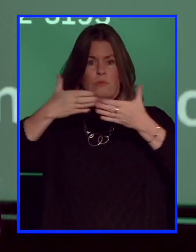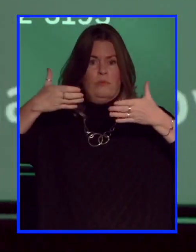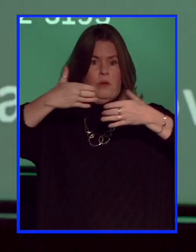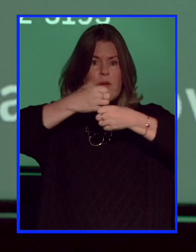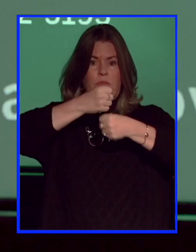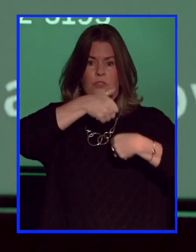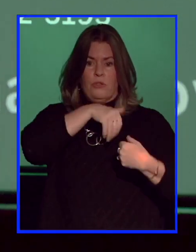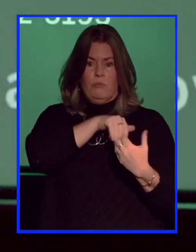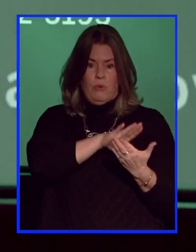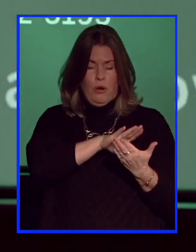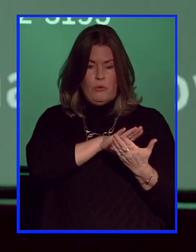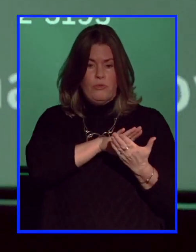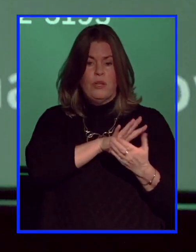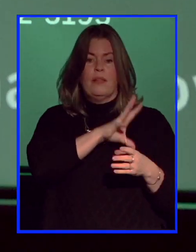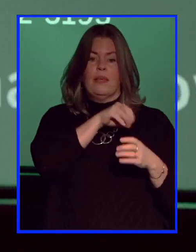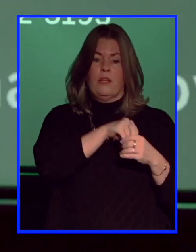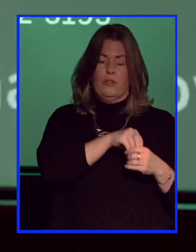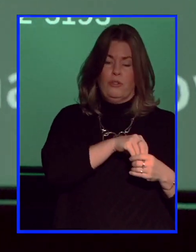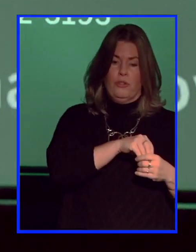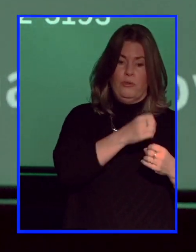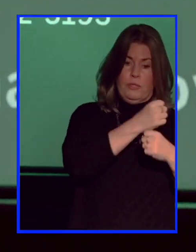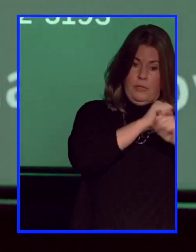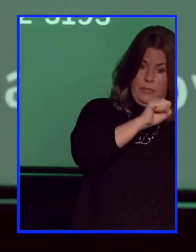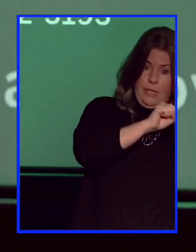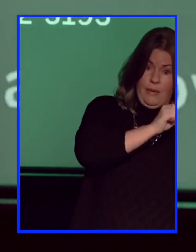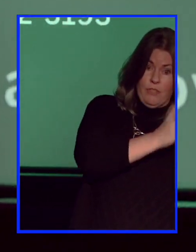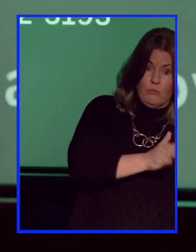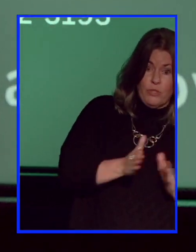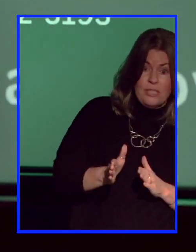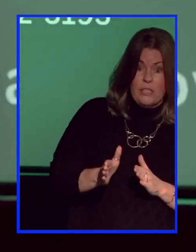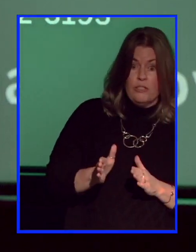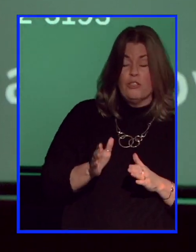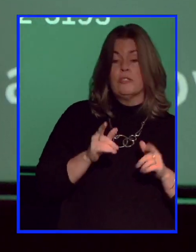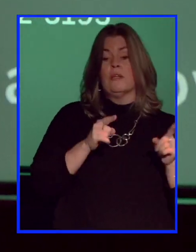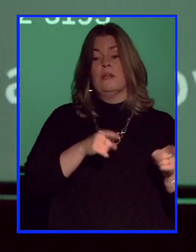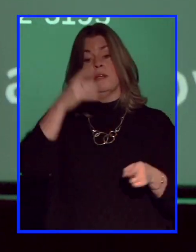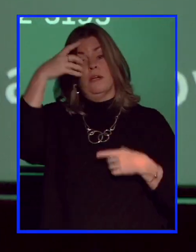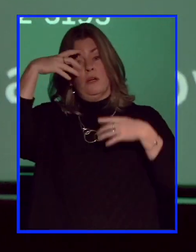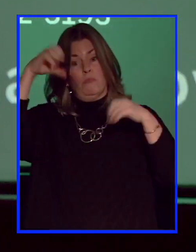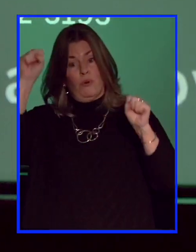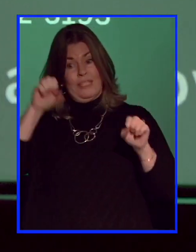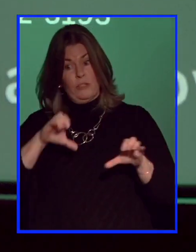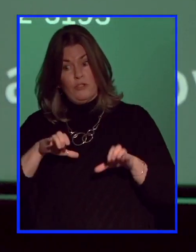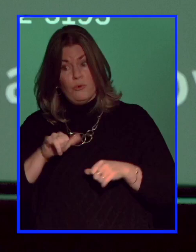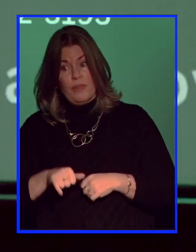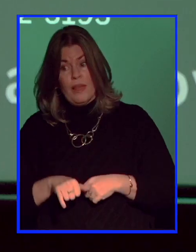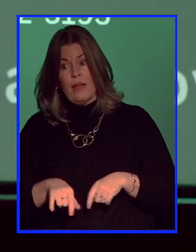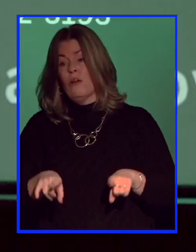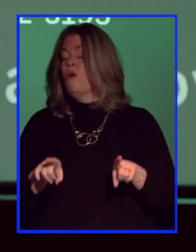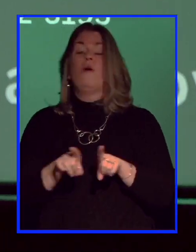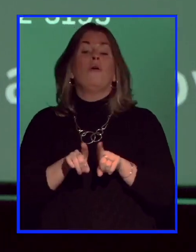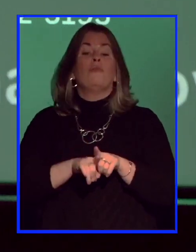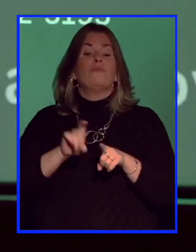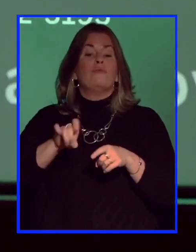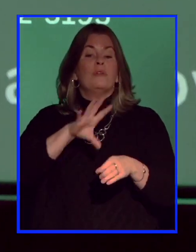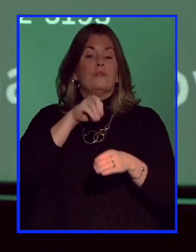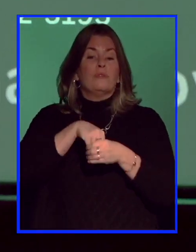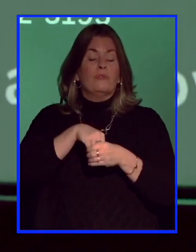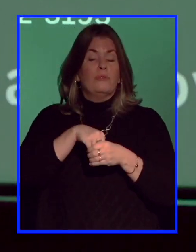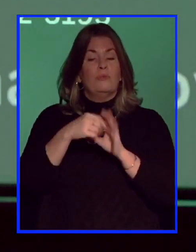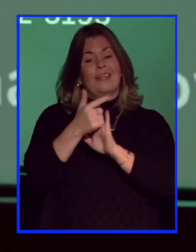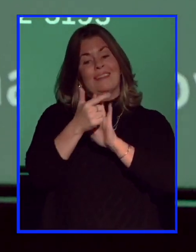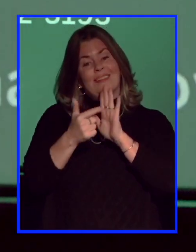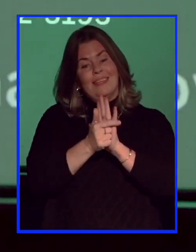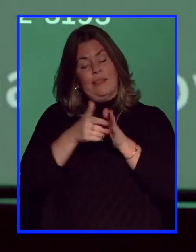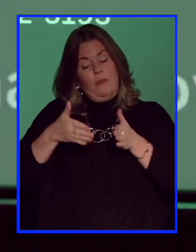includes asylum process and procedures that work. President Biden is doing that. It's also got to include a legal